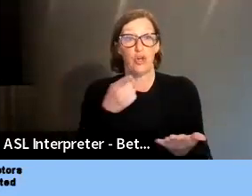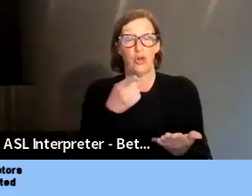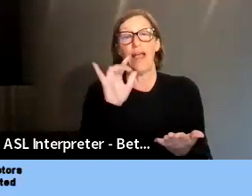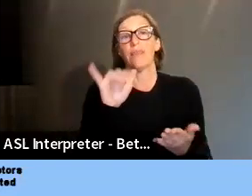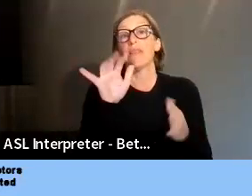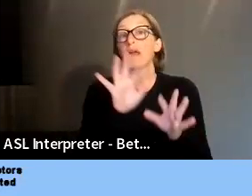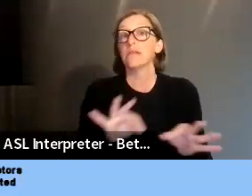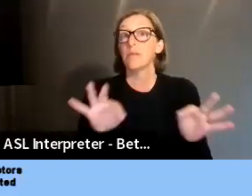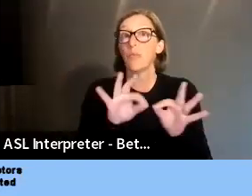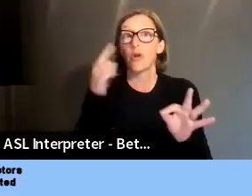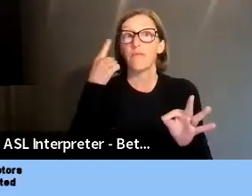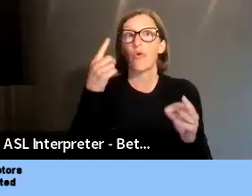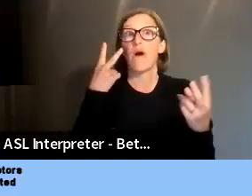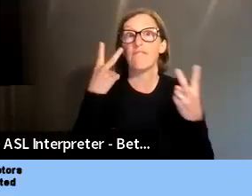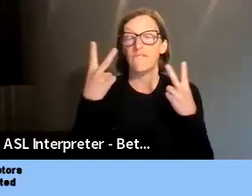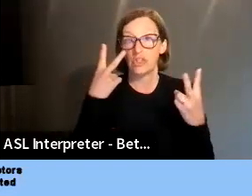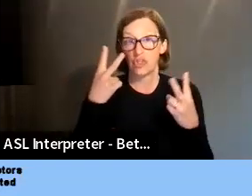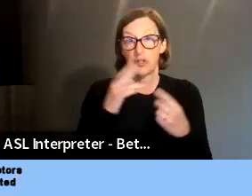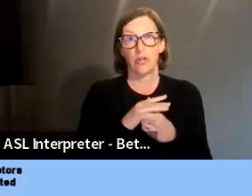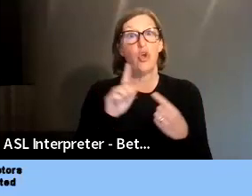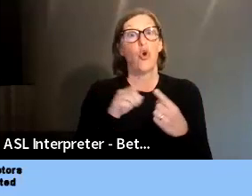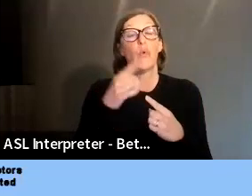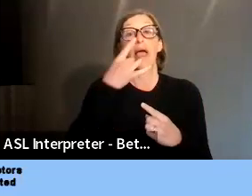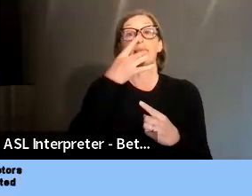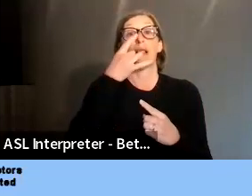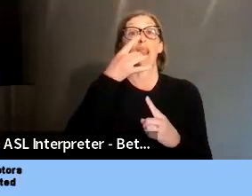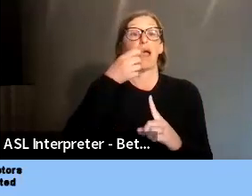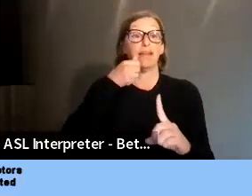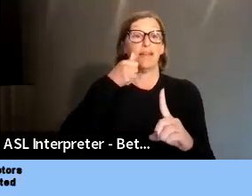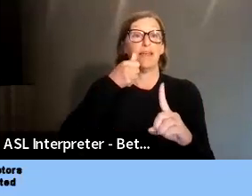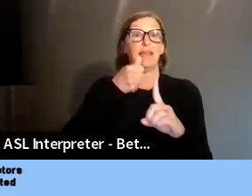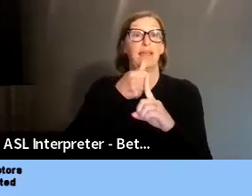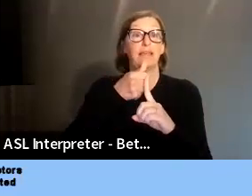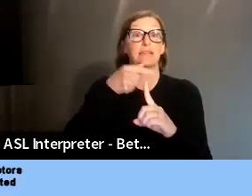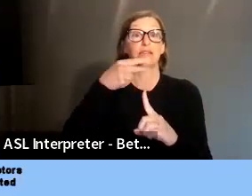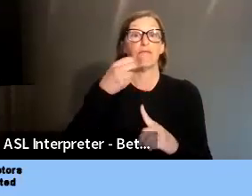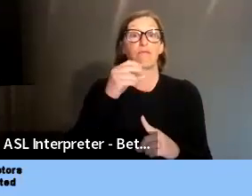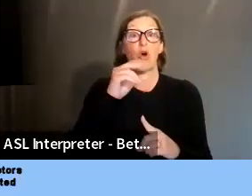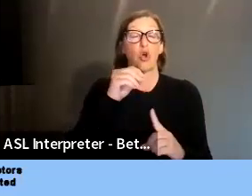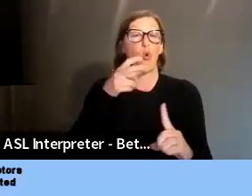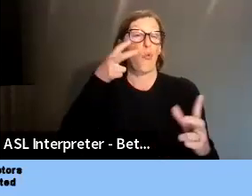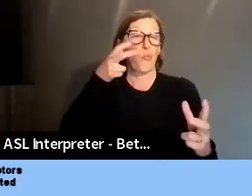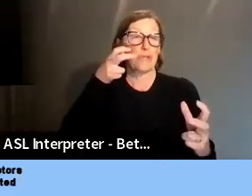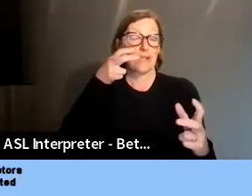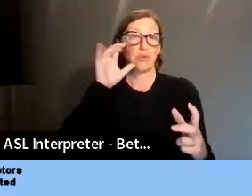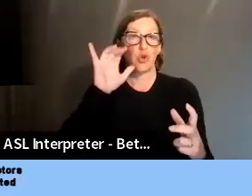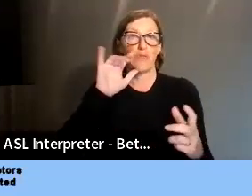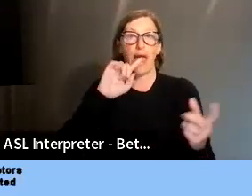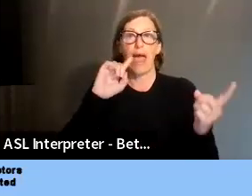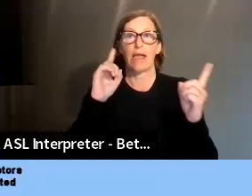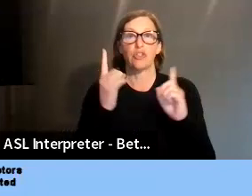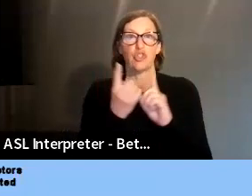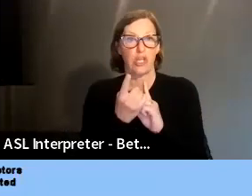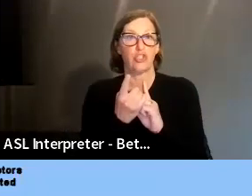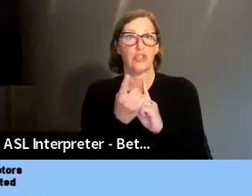for vision. When the light strikes the photoreceptor, it changes the cis form